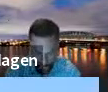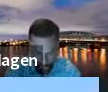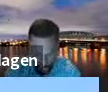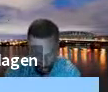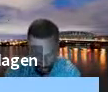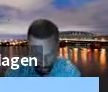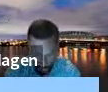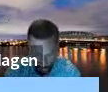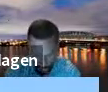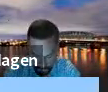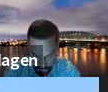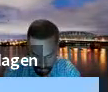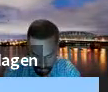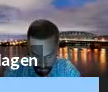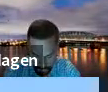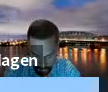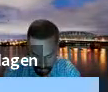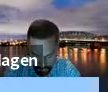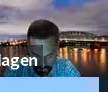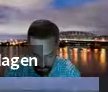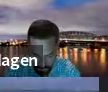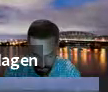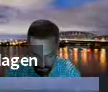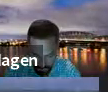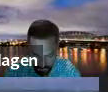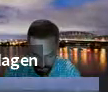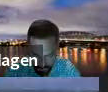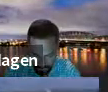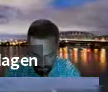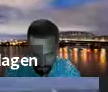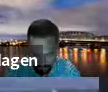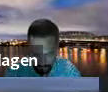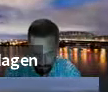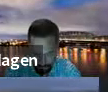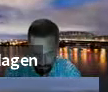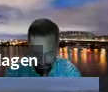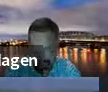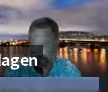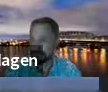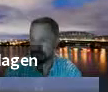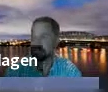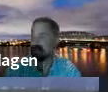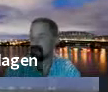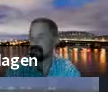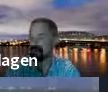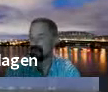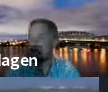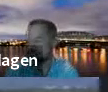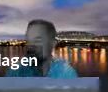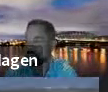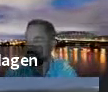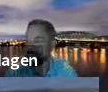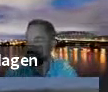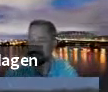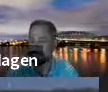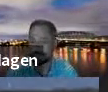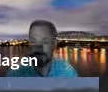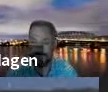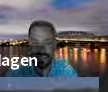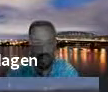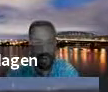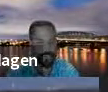be accommodating a variety of different kind of transportation, including mass transit, including light rail. But most of